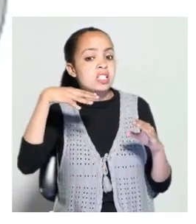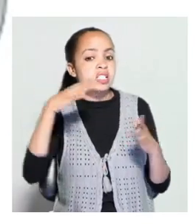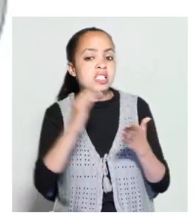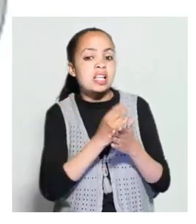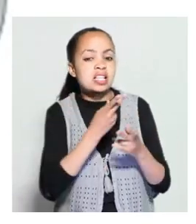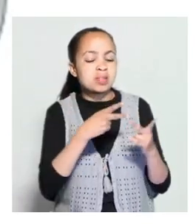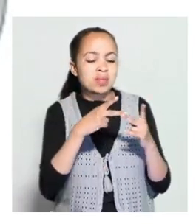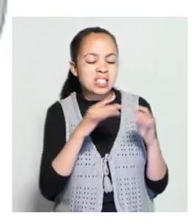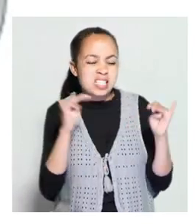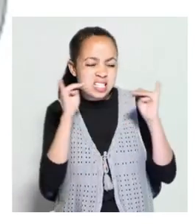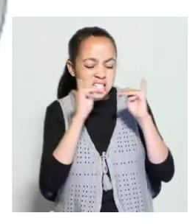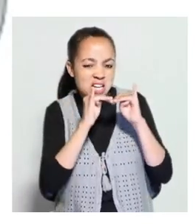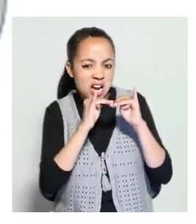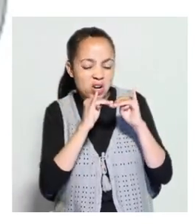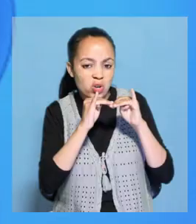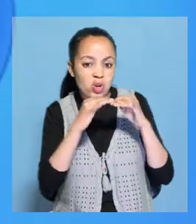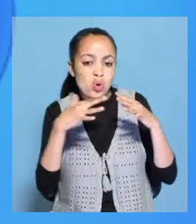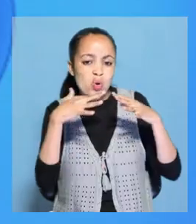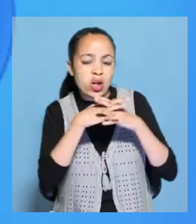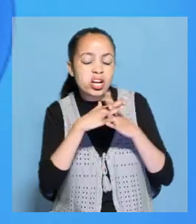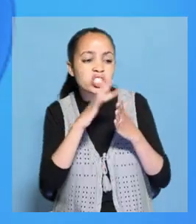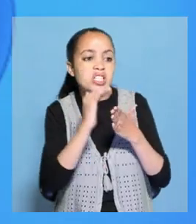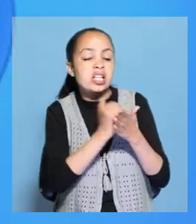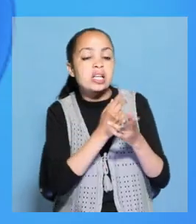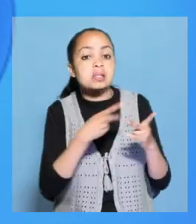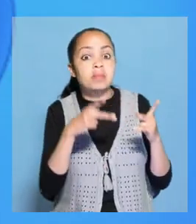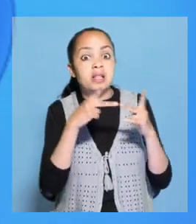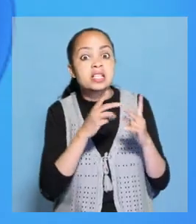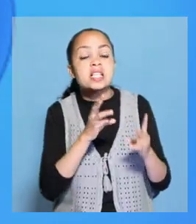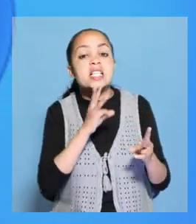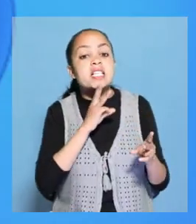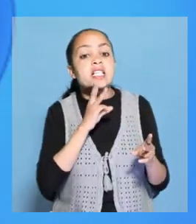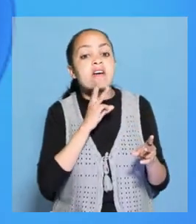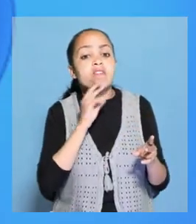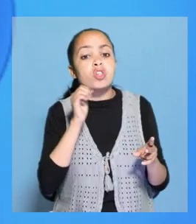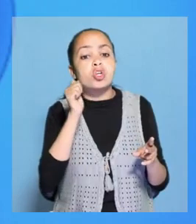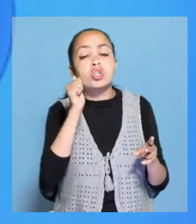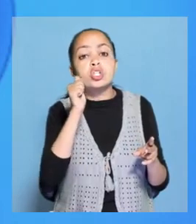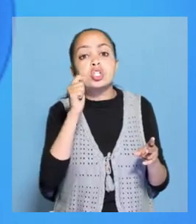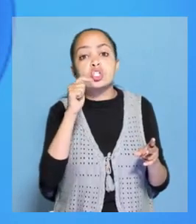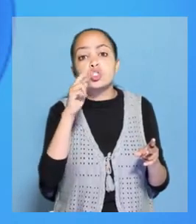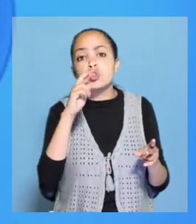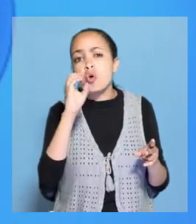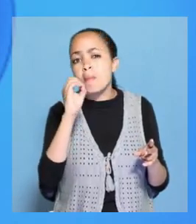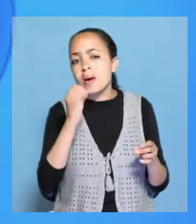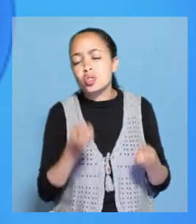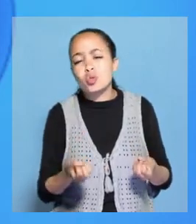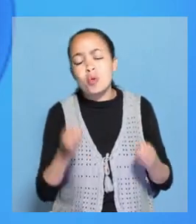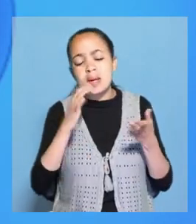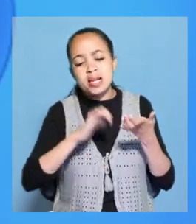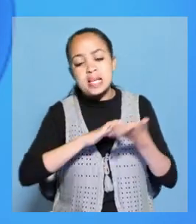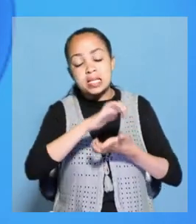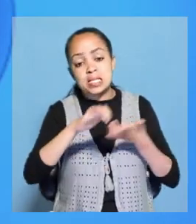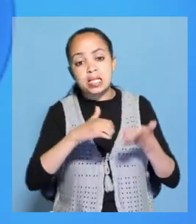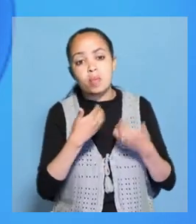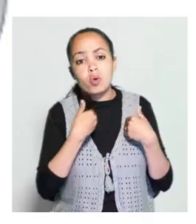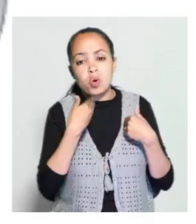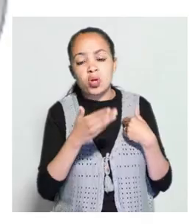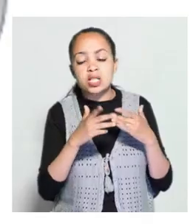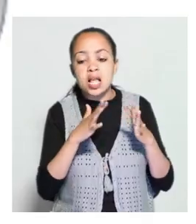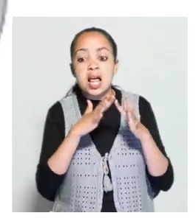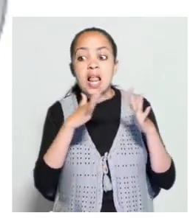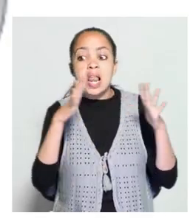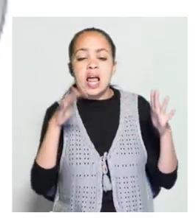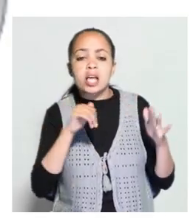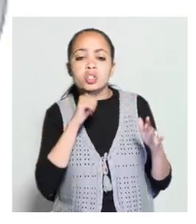reaction takes place. The fluid stroma, where so many enzymes can be located, and the light